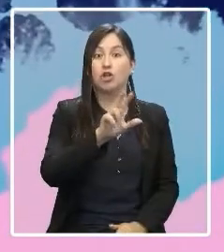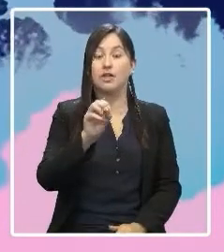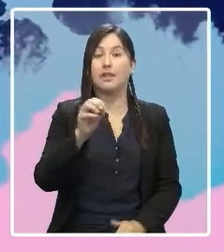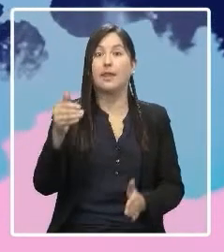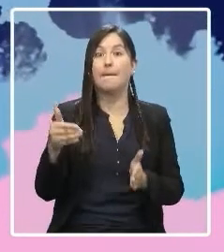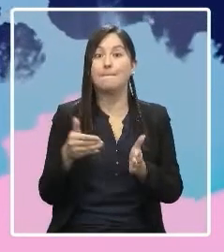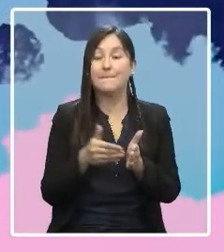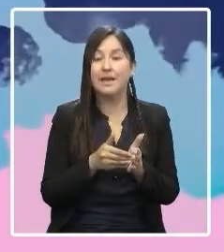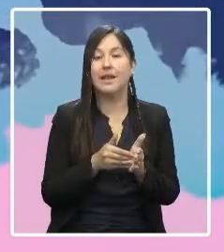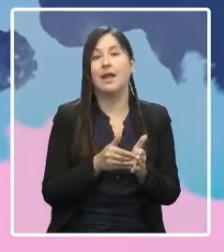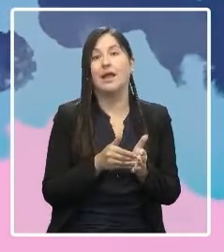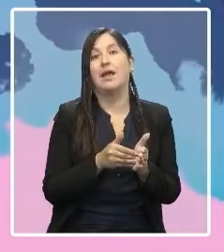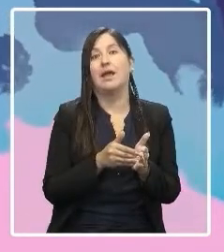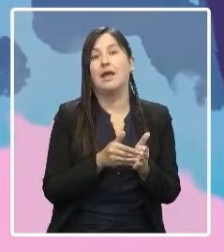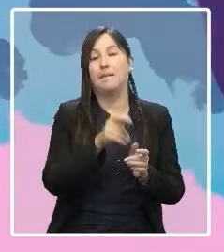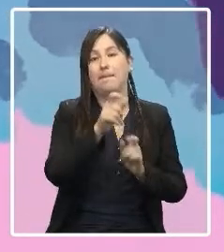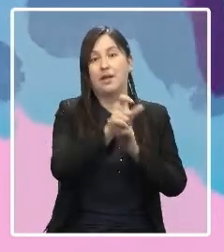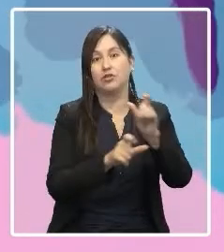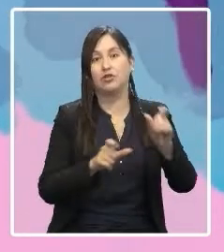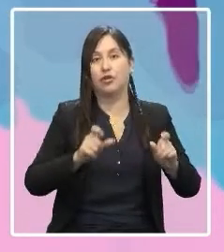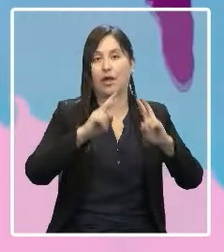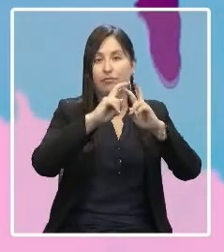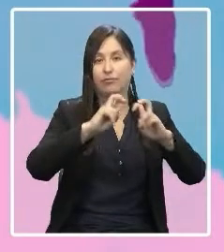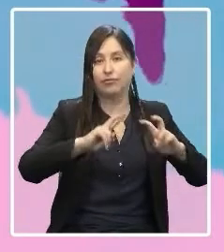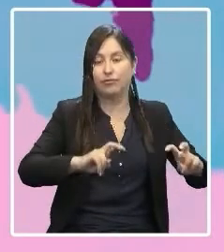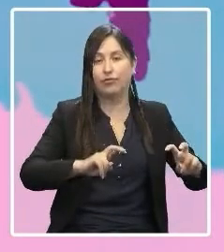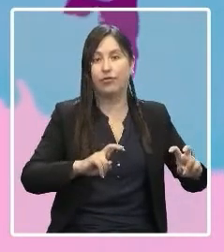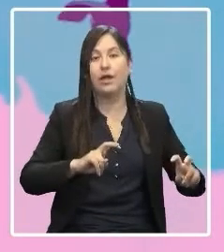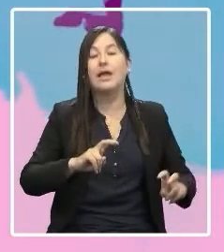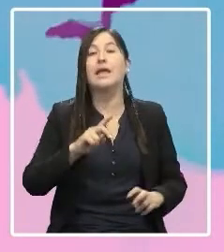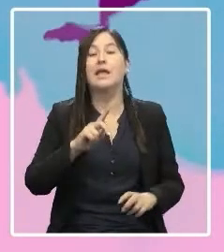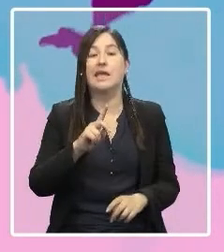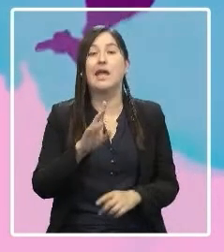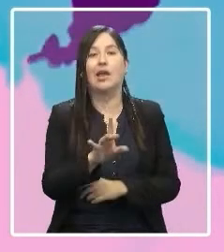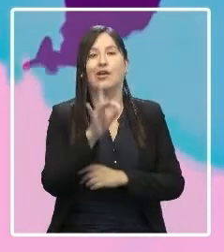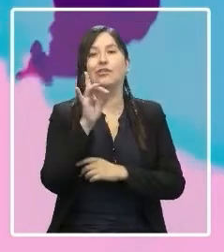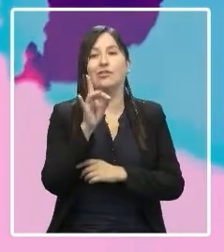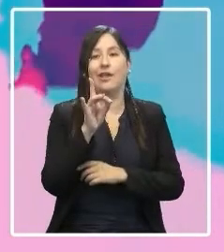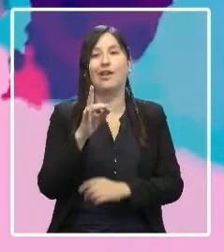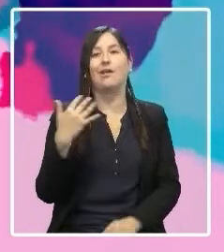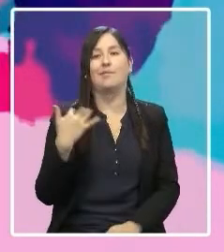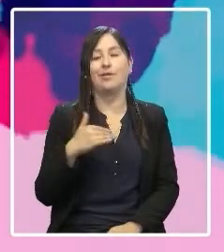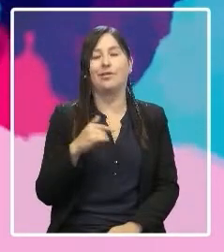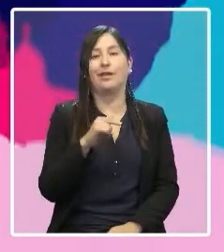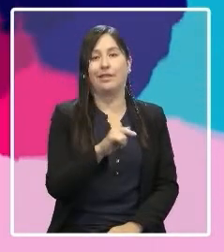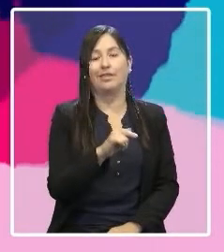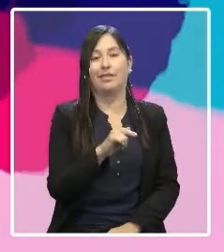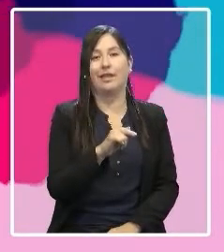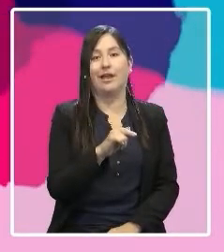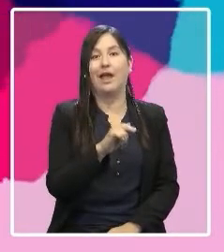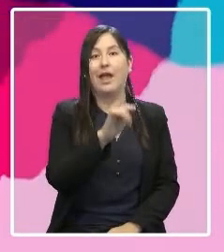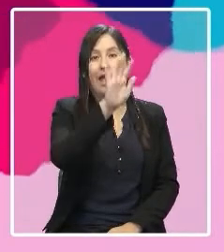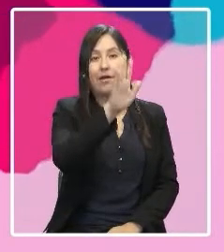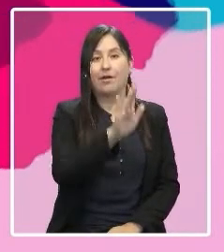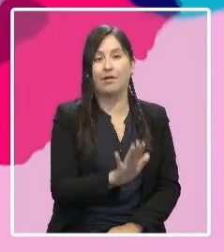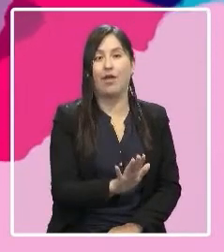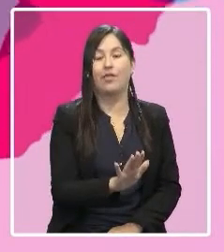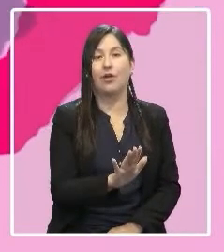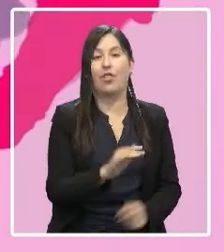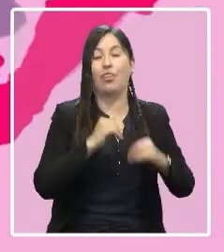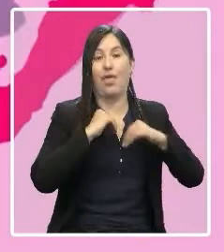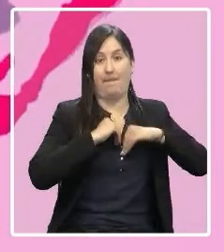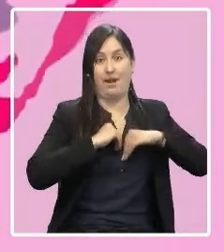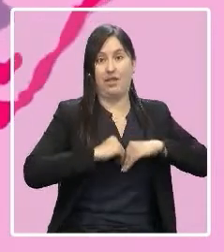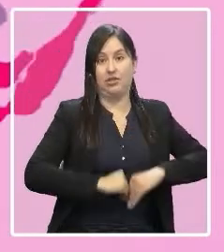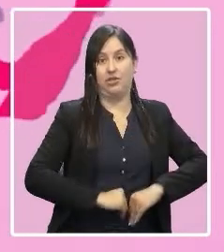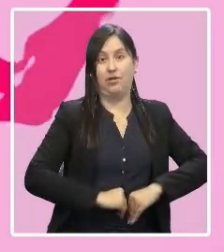significant association between the self-reported symptoms of depression and social media use. But when they looked at problematic social